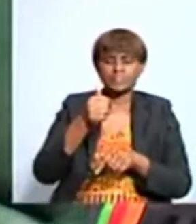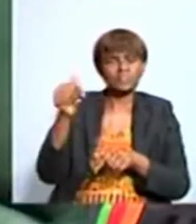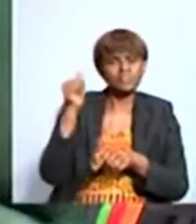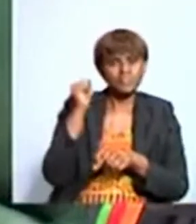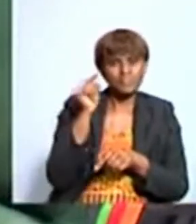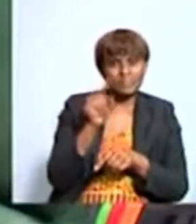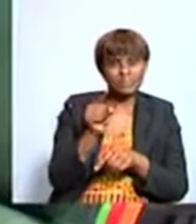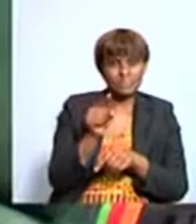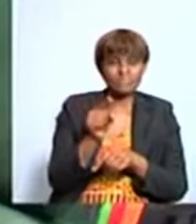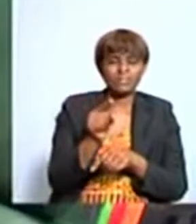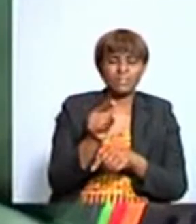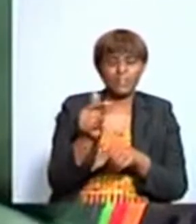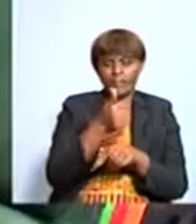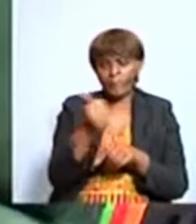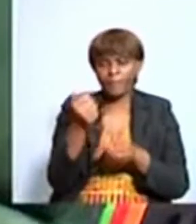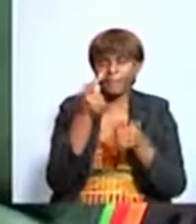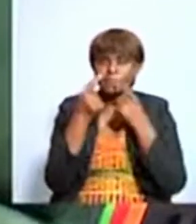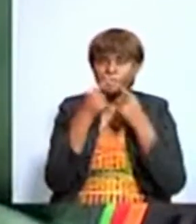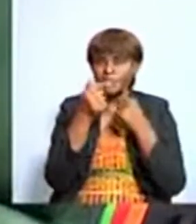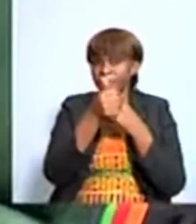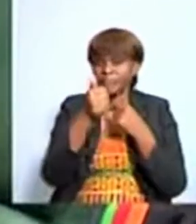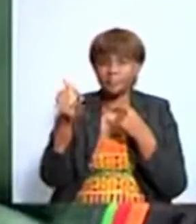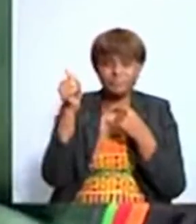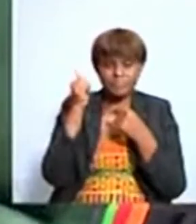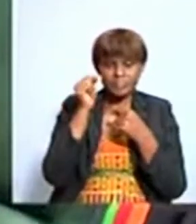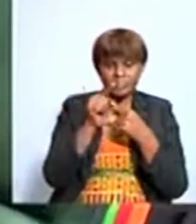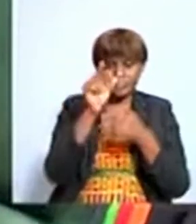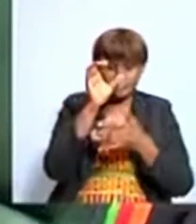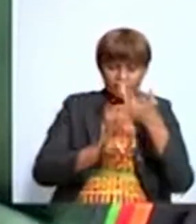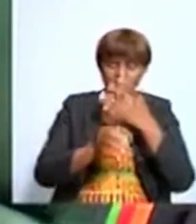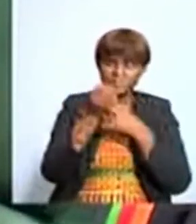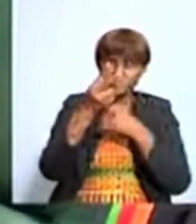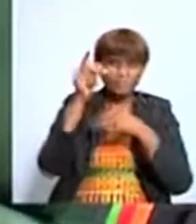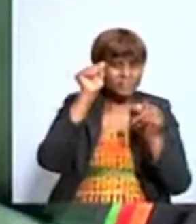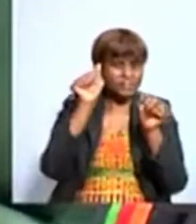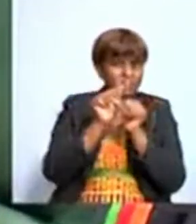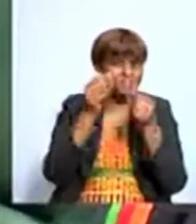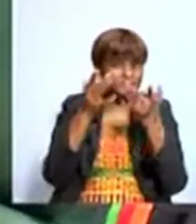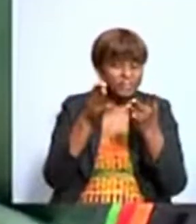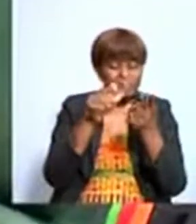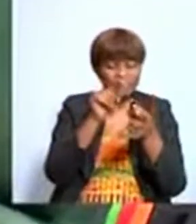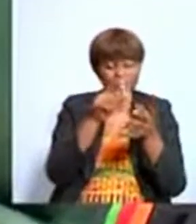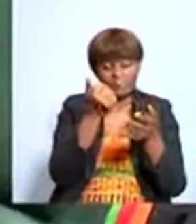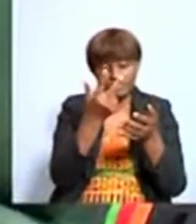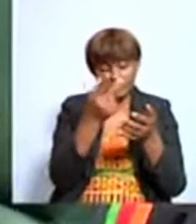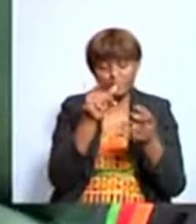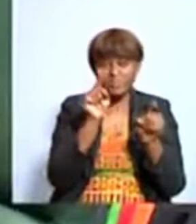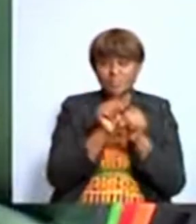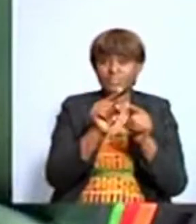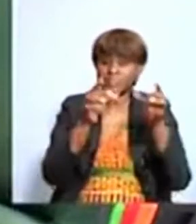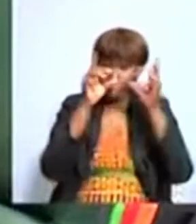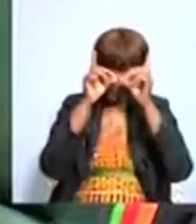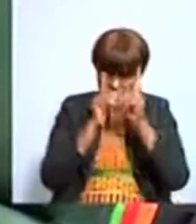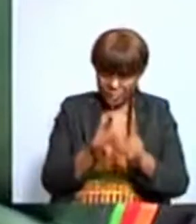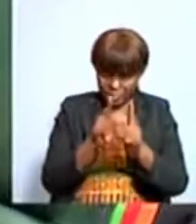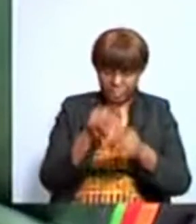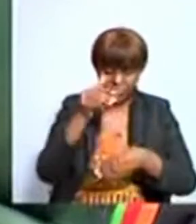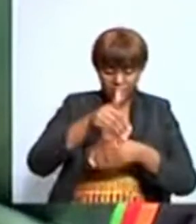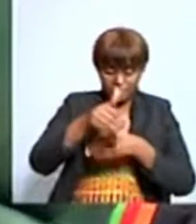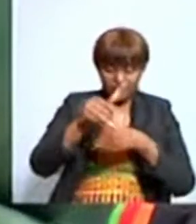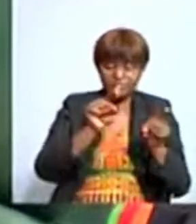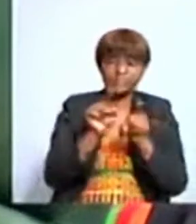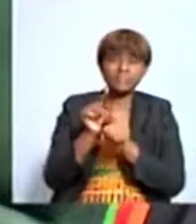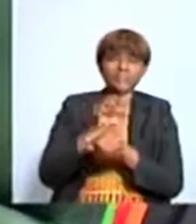objection? Any debate, any objection? Clause 12 is agreed to. Clause 13, Determination for registration as